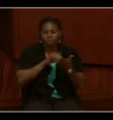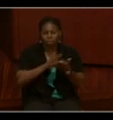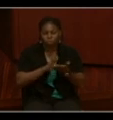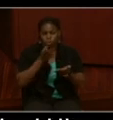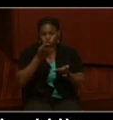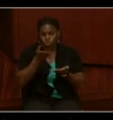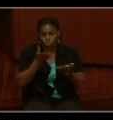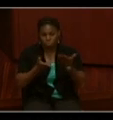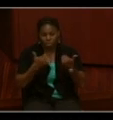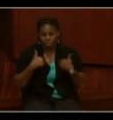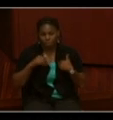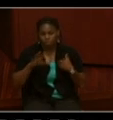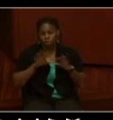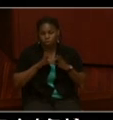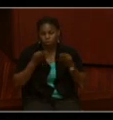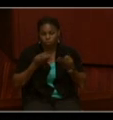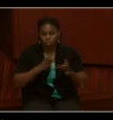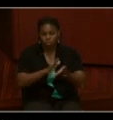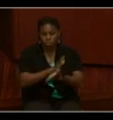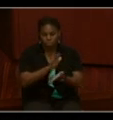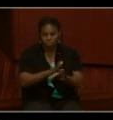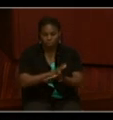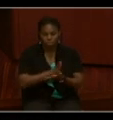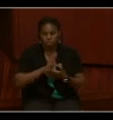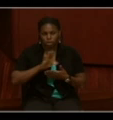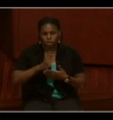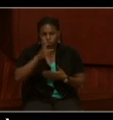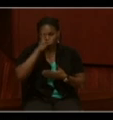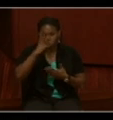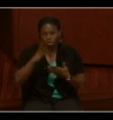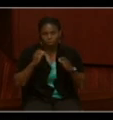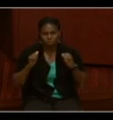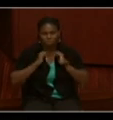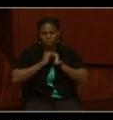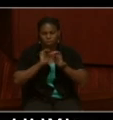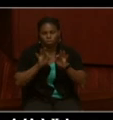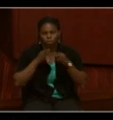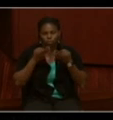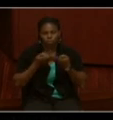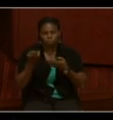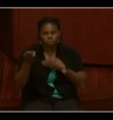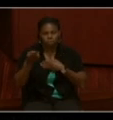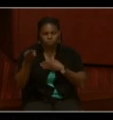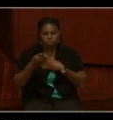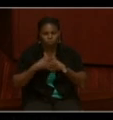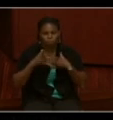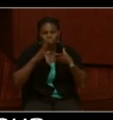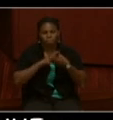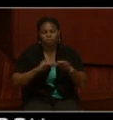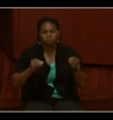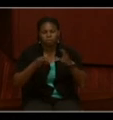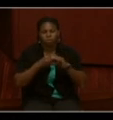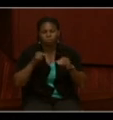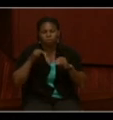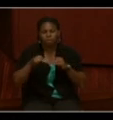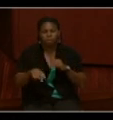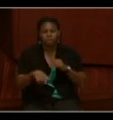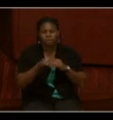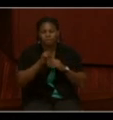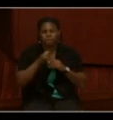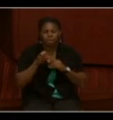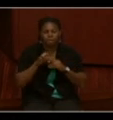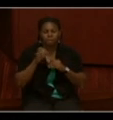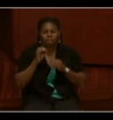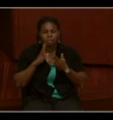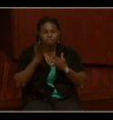papers and your own creativity in putting together your family history. The stories in these case files are rich,